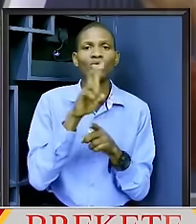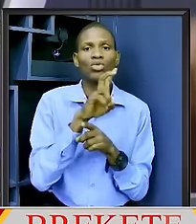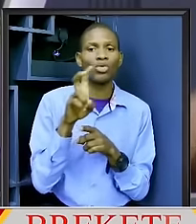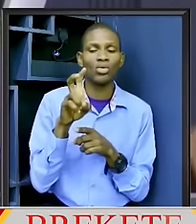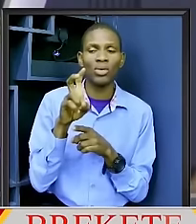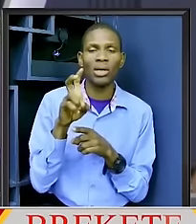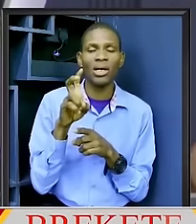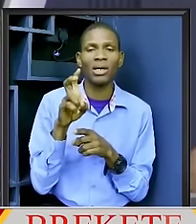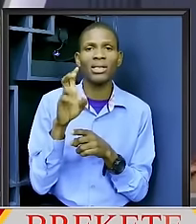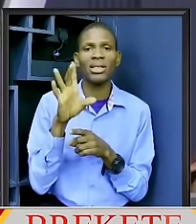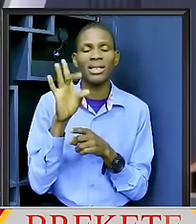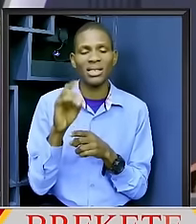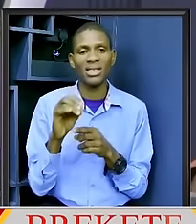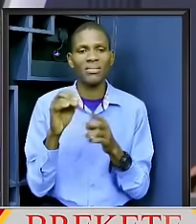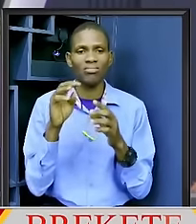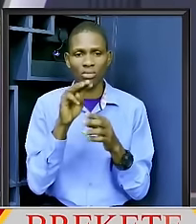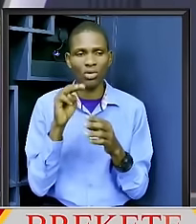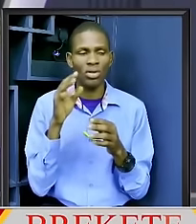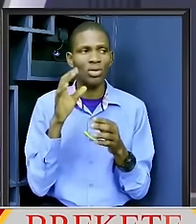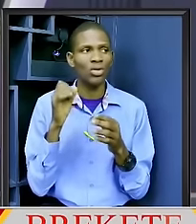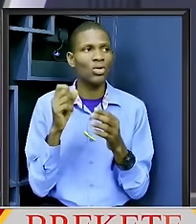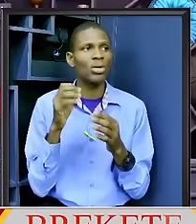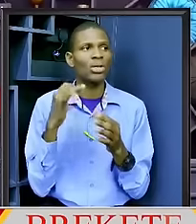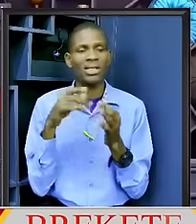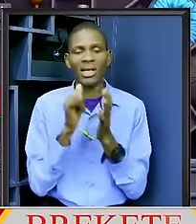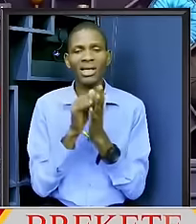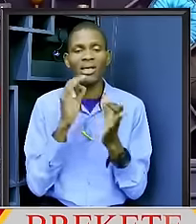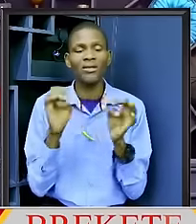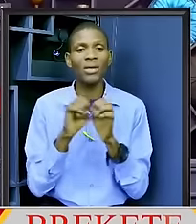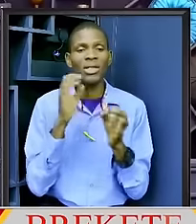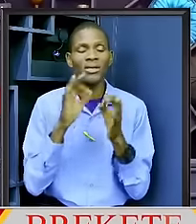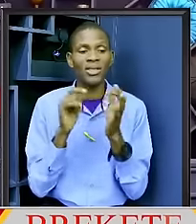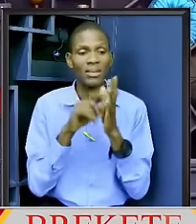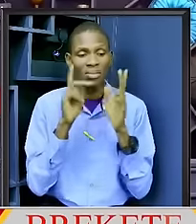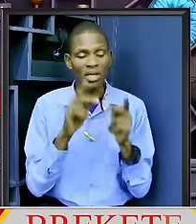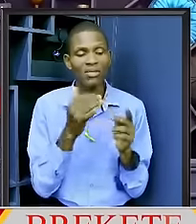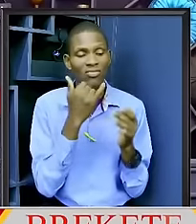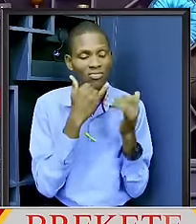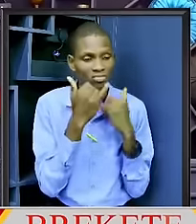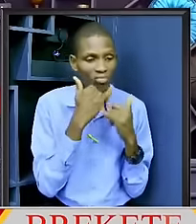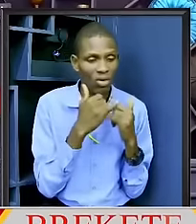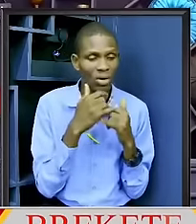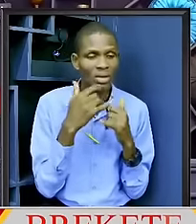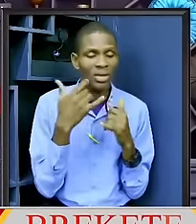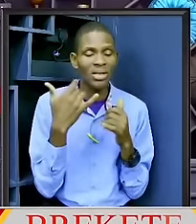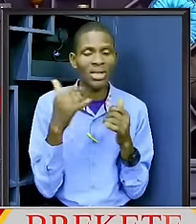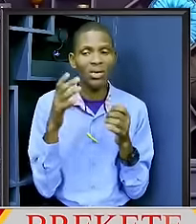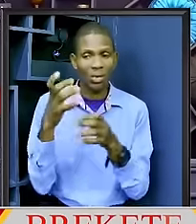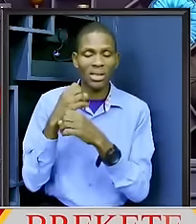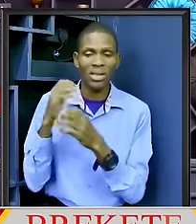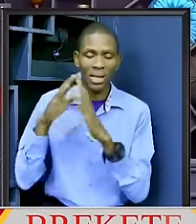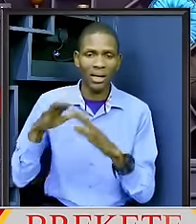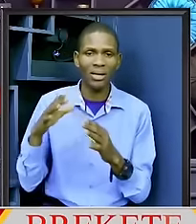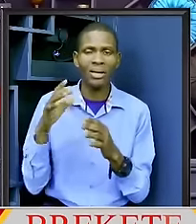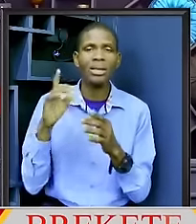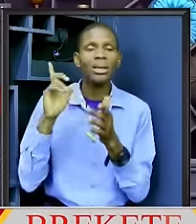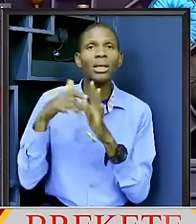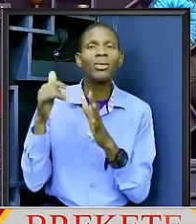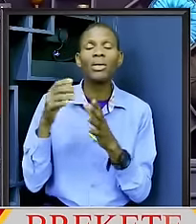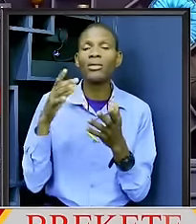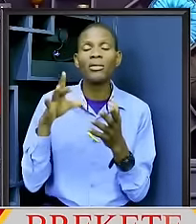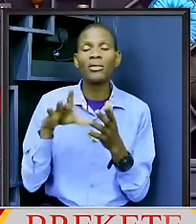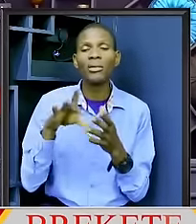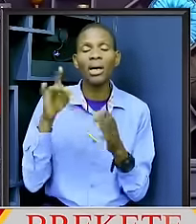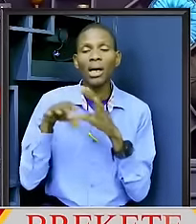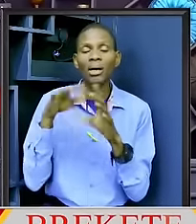the bank get confidence, even if the person default, only at the end of the day to discover, say, the house now